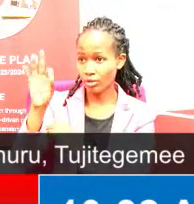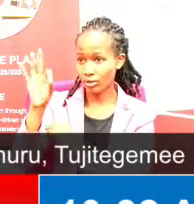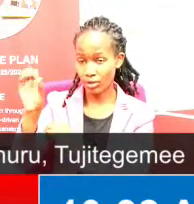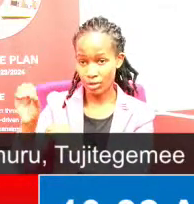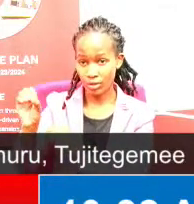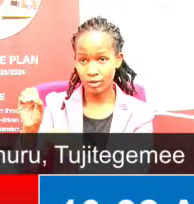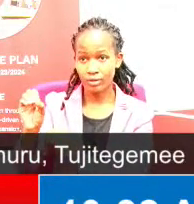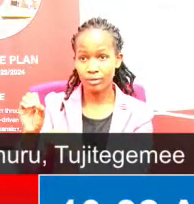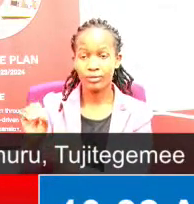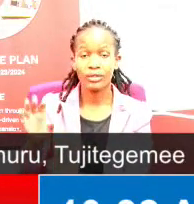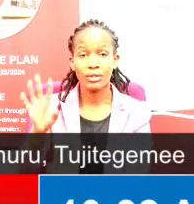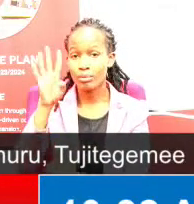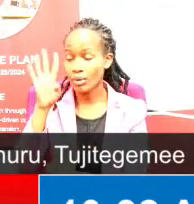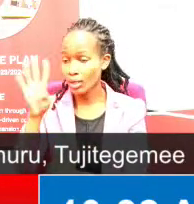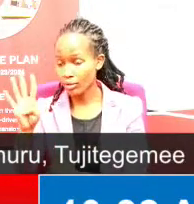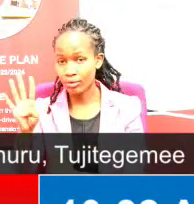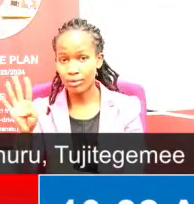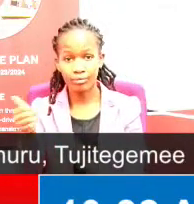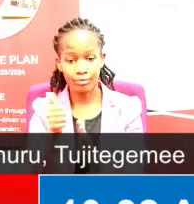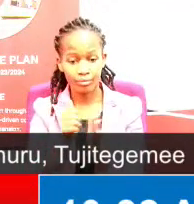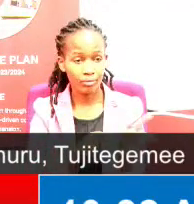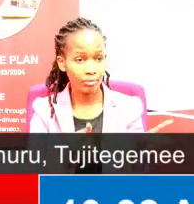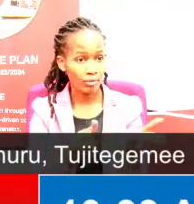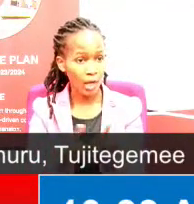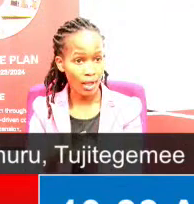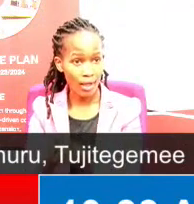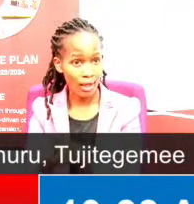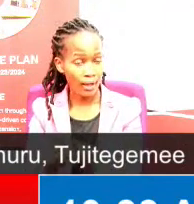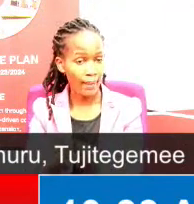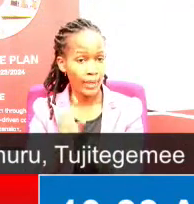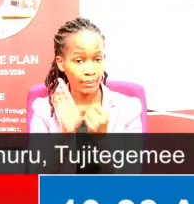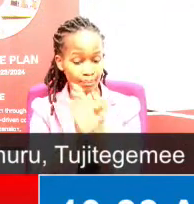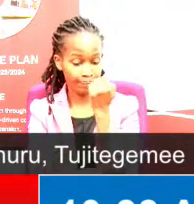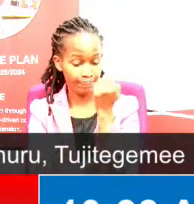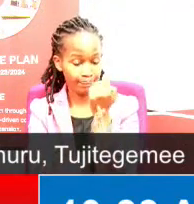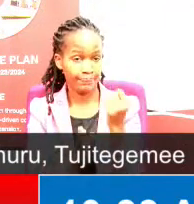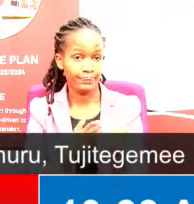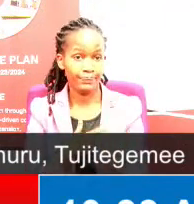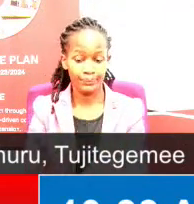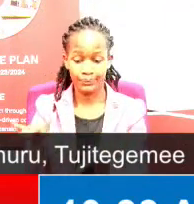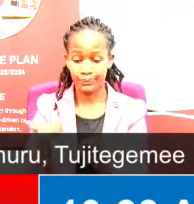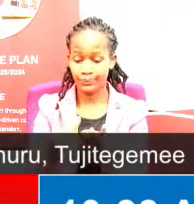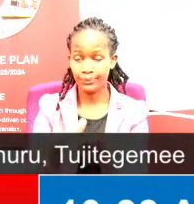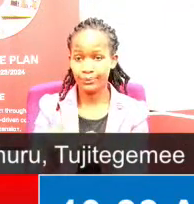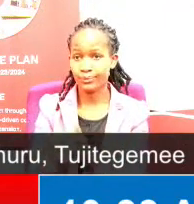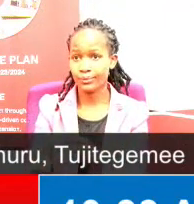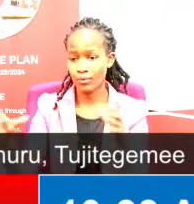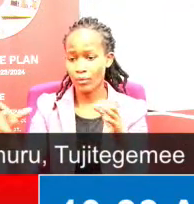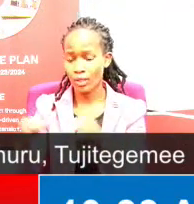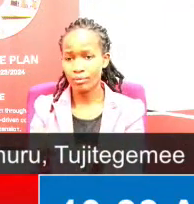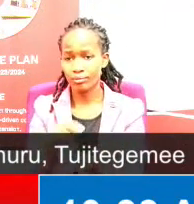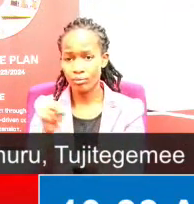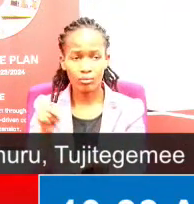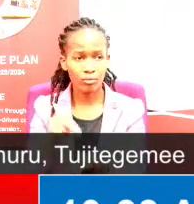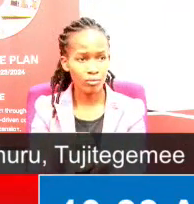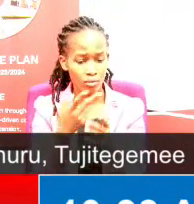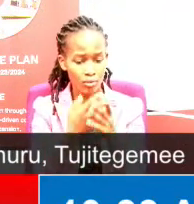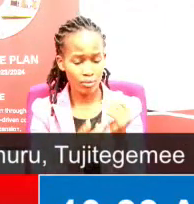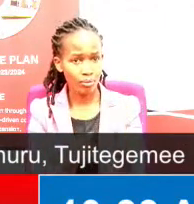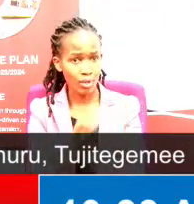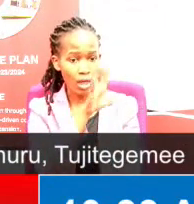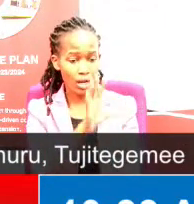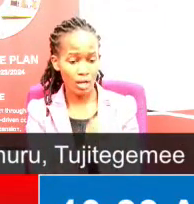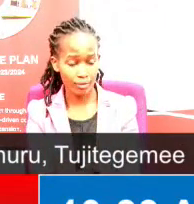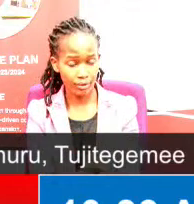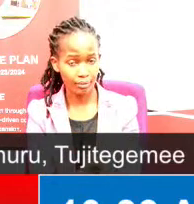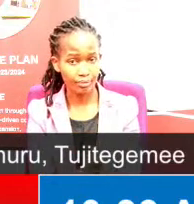Big Four agenda, but we also, as a country, members of a community of nations, both within